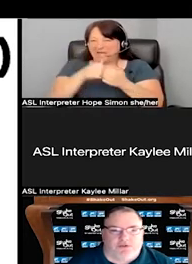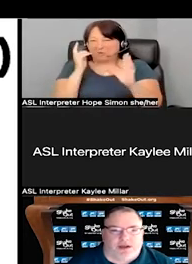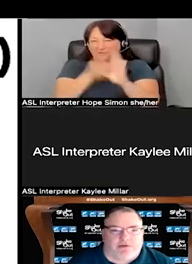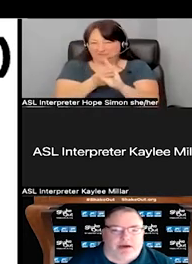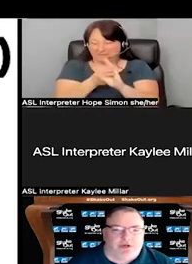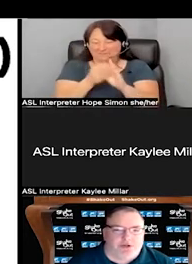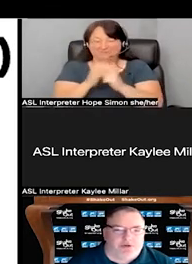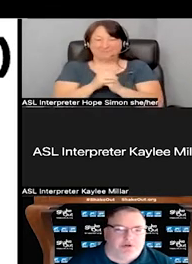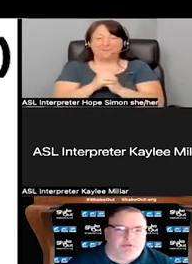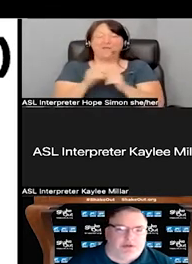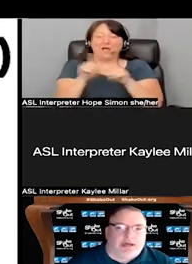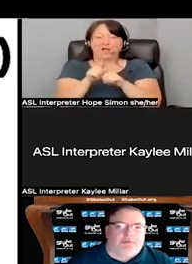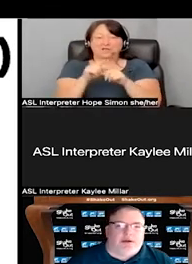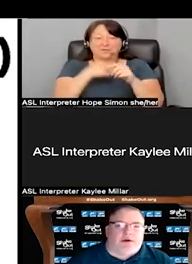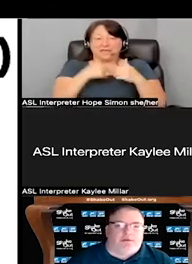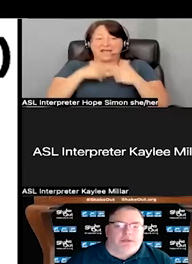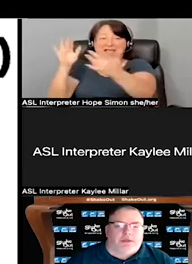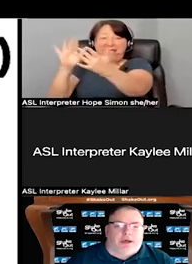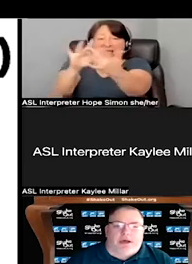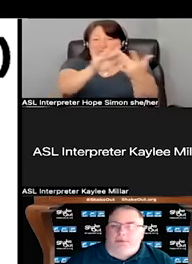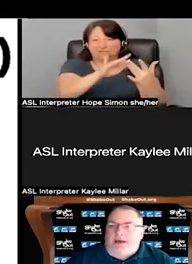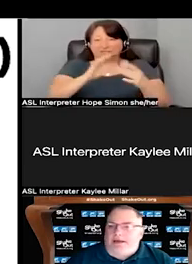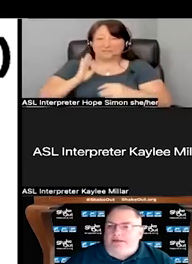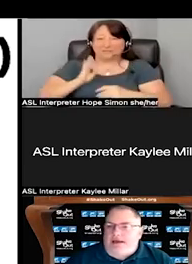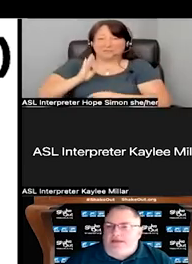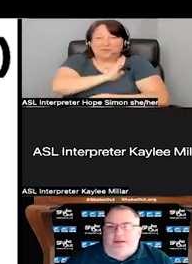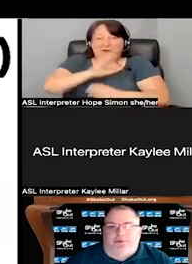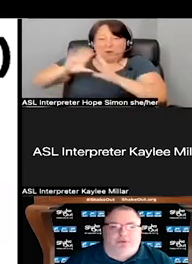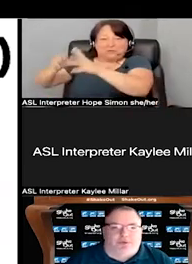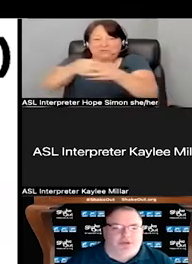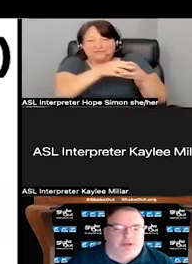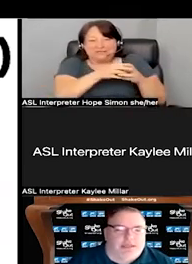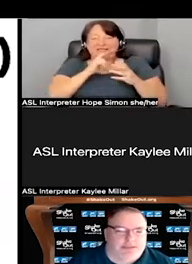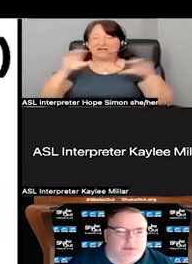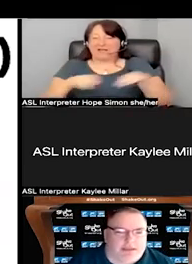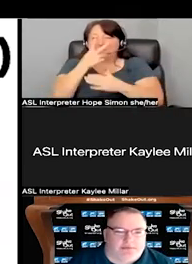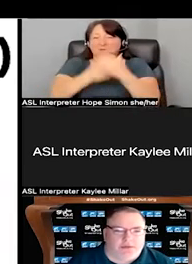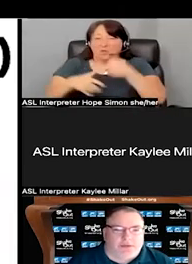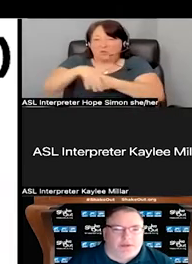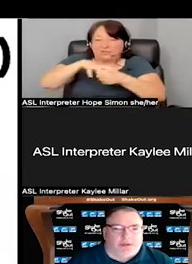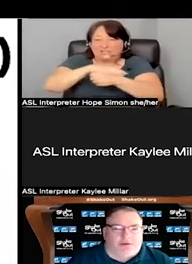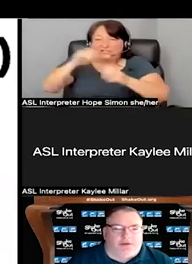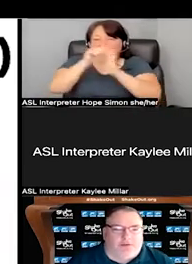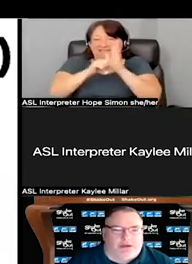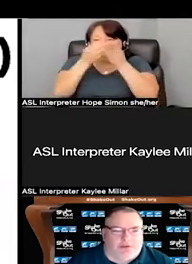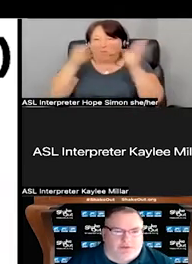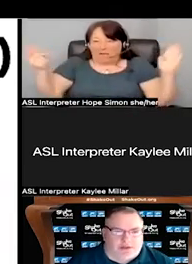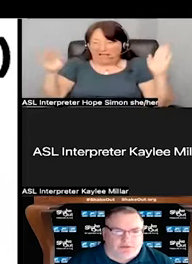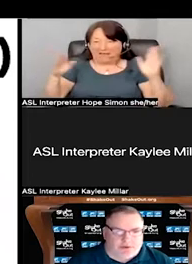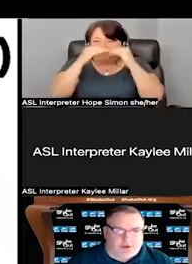We also have outreach bureaus that are active at both the regional and statewide level. We have